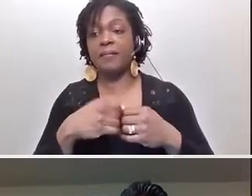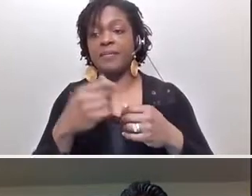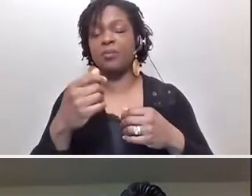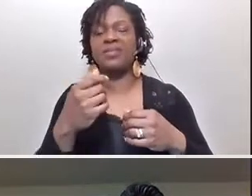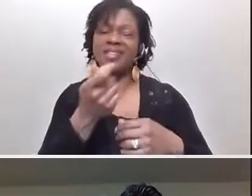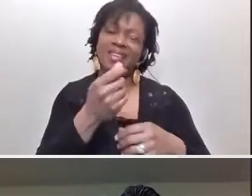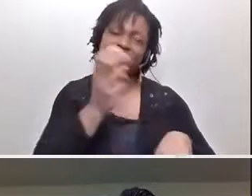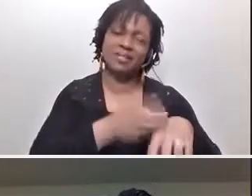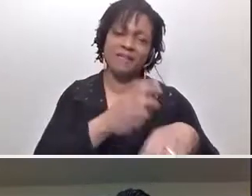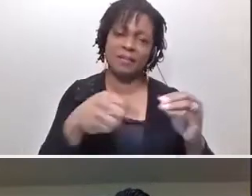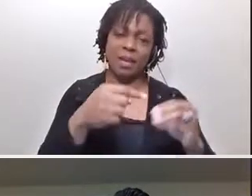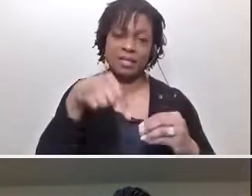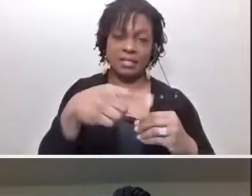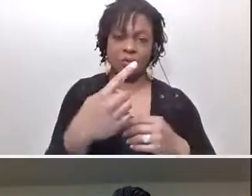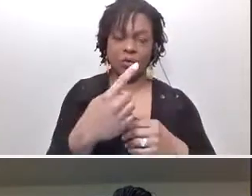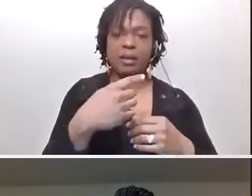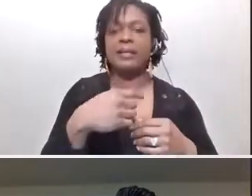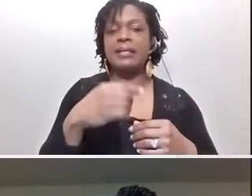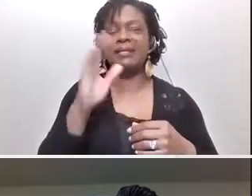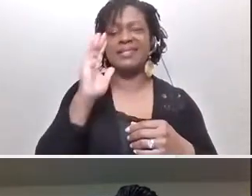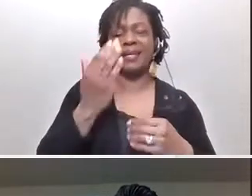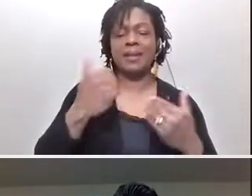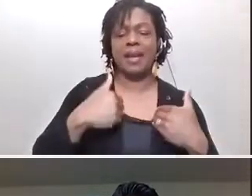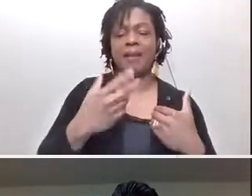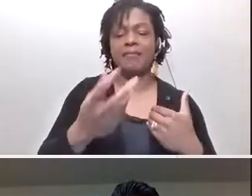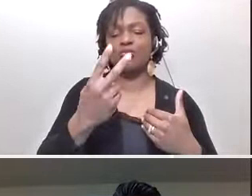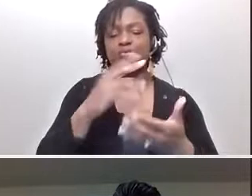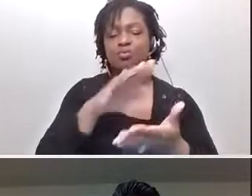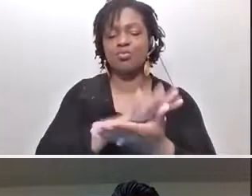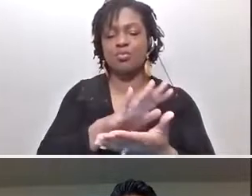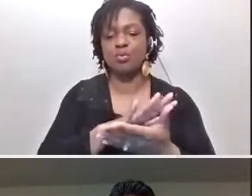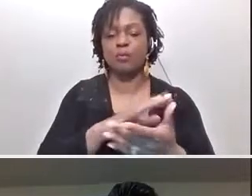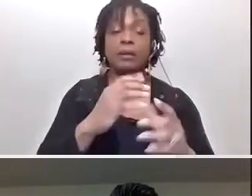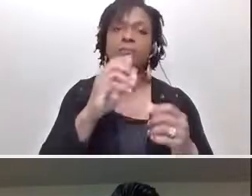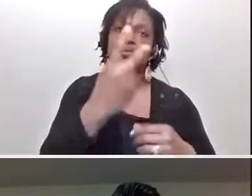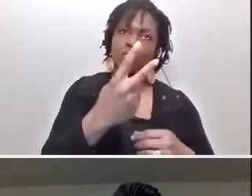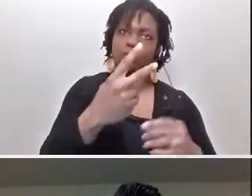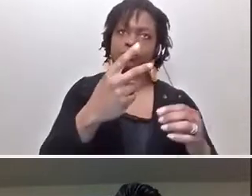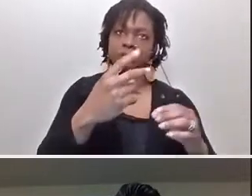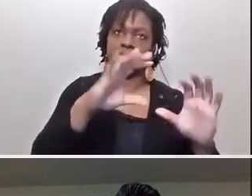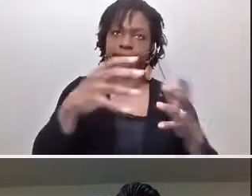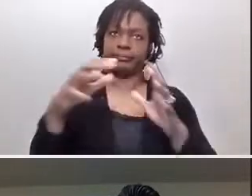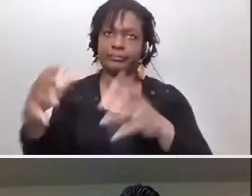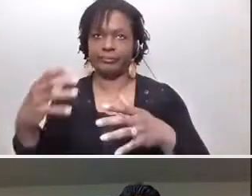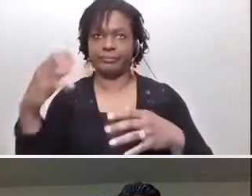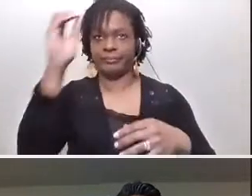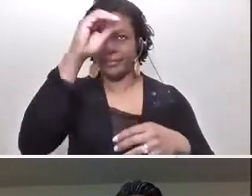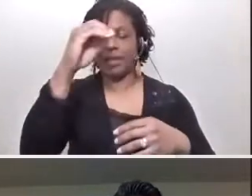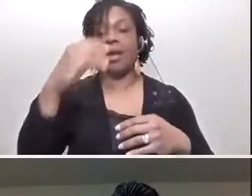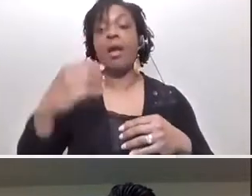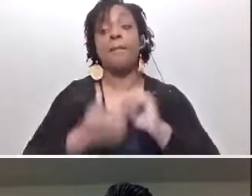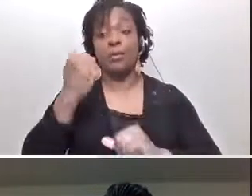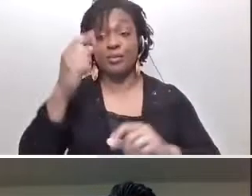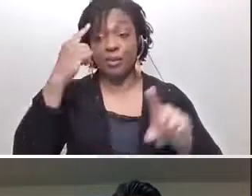this one is that there seems to be two schools of thought. I mean, there's one school of thought, which I think most people agree that